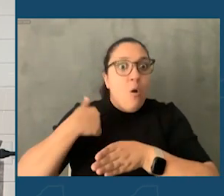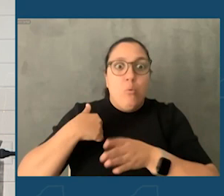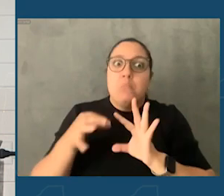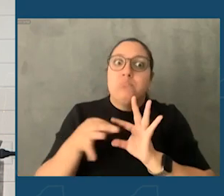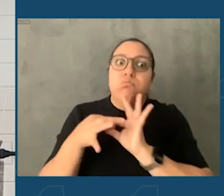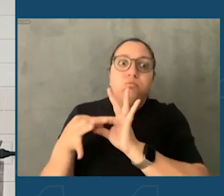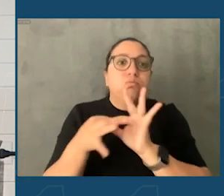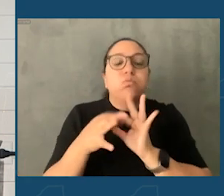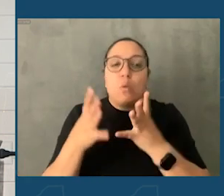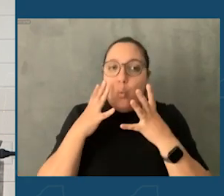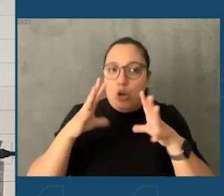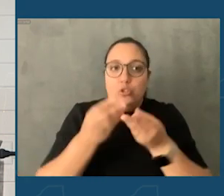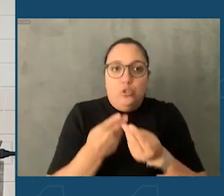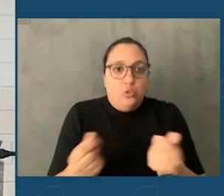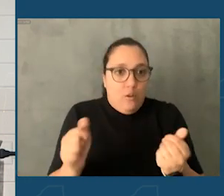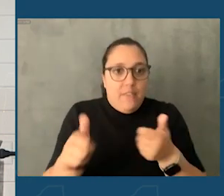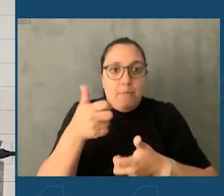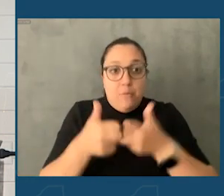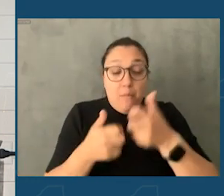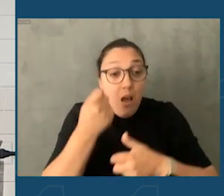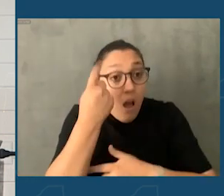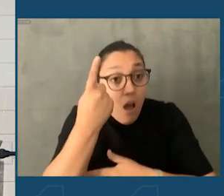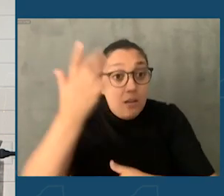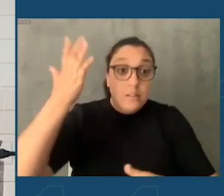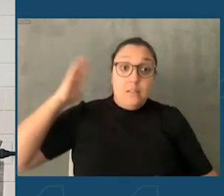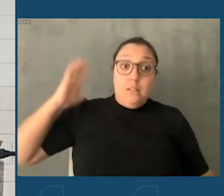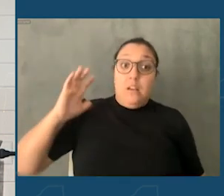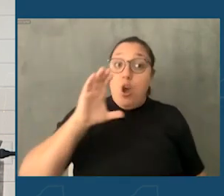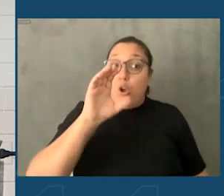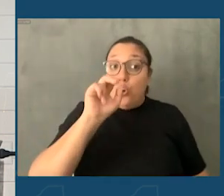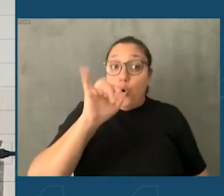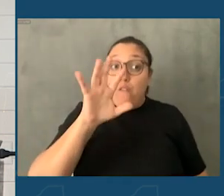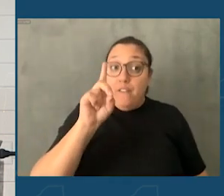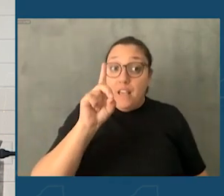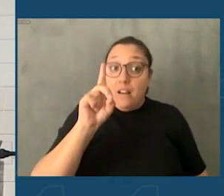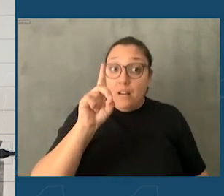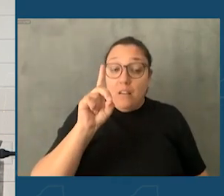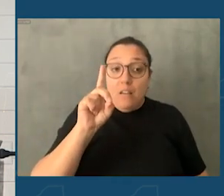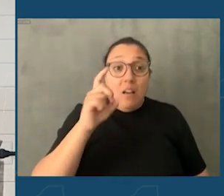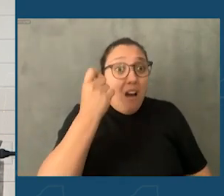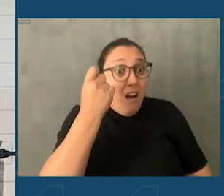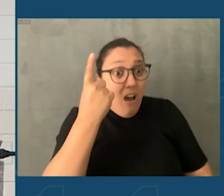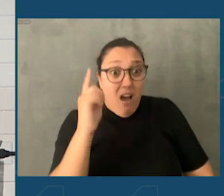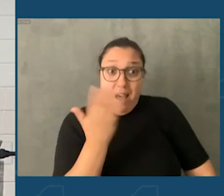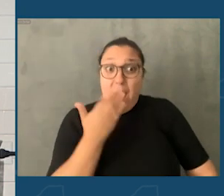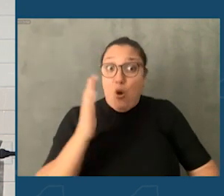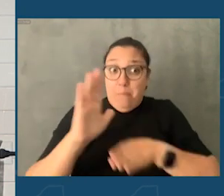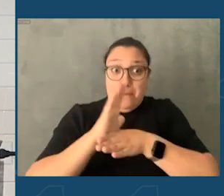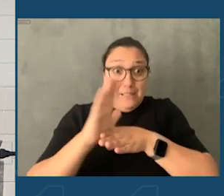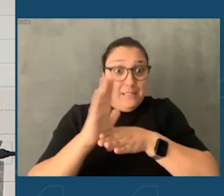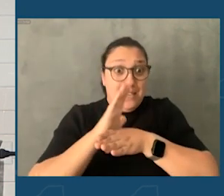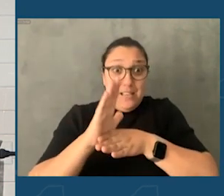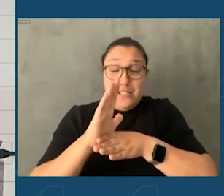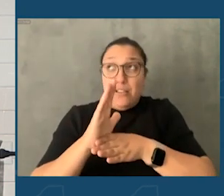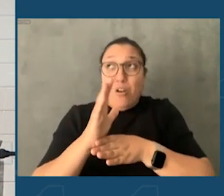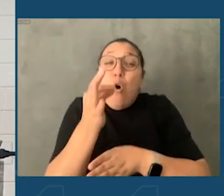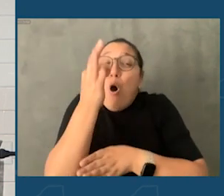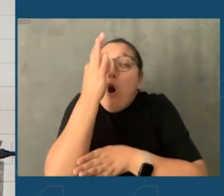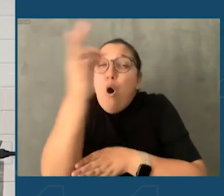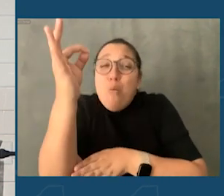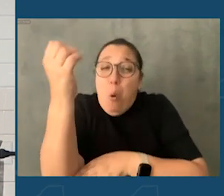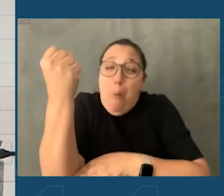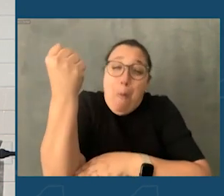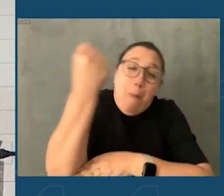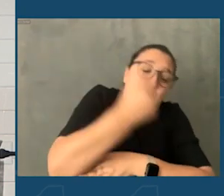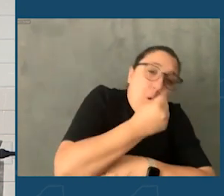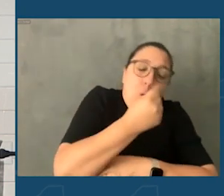problem. During COVID, which brought our industry to its knees because we were not permitted to do what we do, we couldn't welcome people into